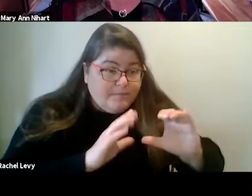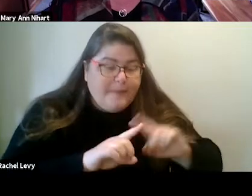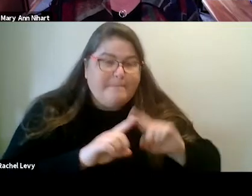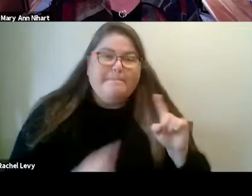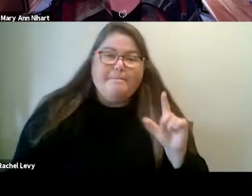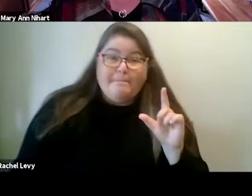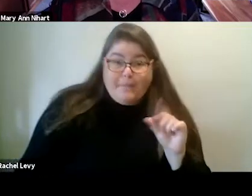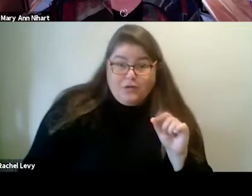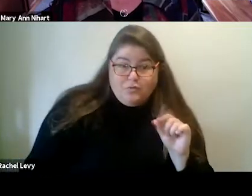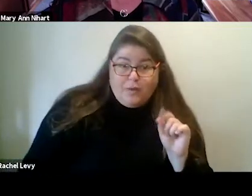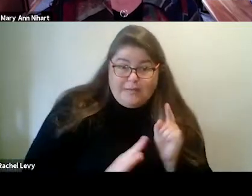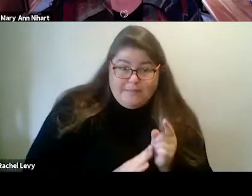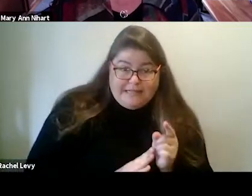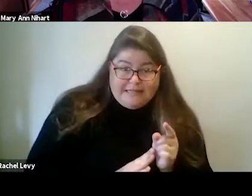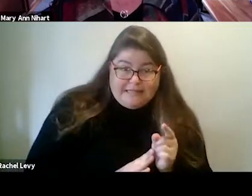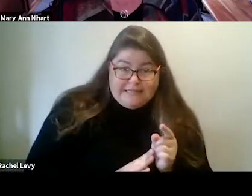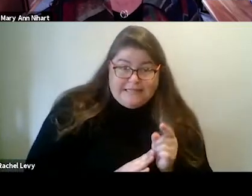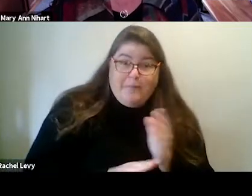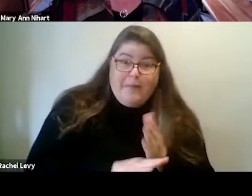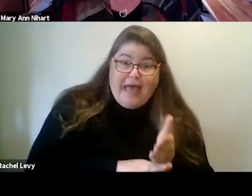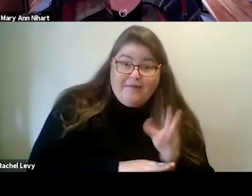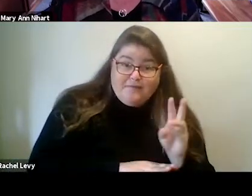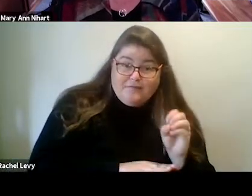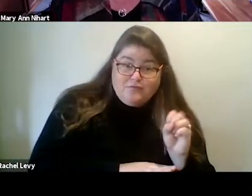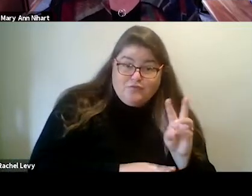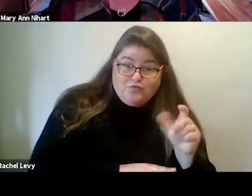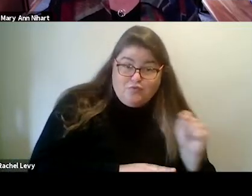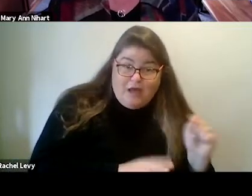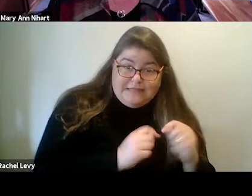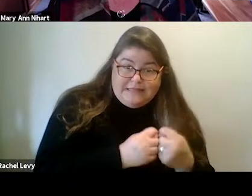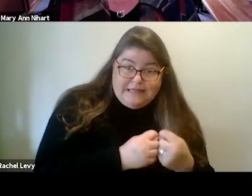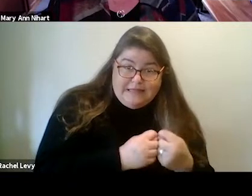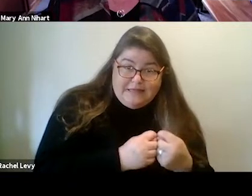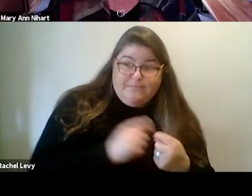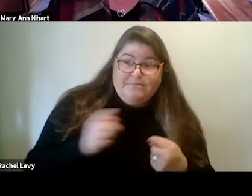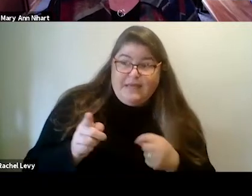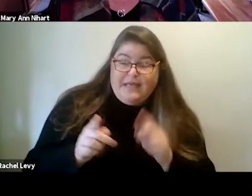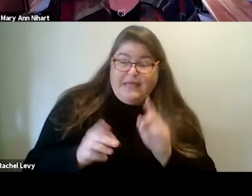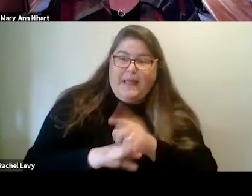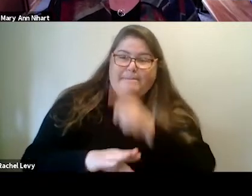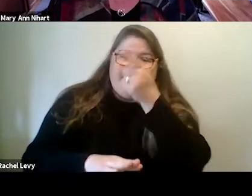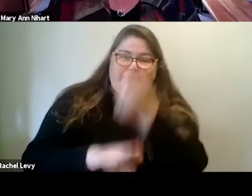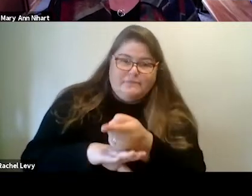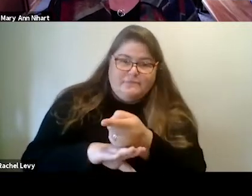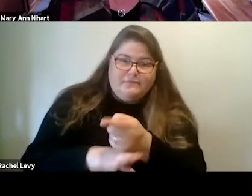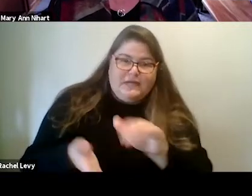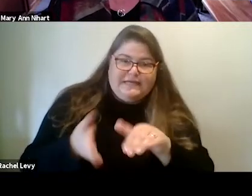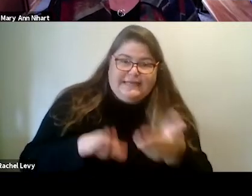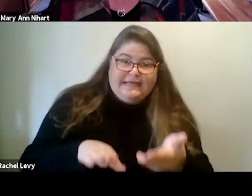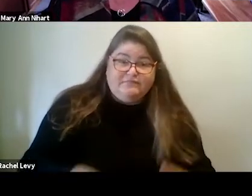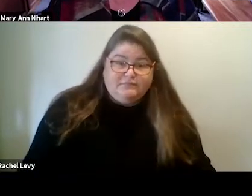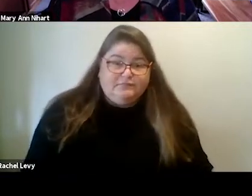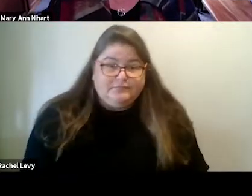minutes after the SWAT team arrived, Errol was in fact dead. Next slide.